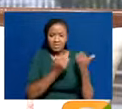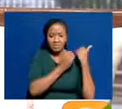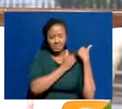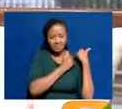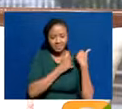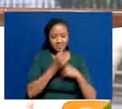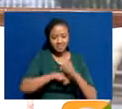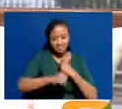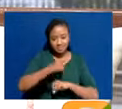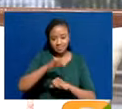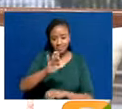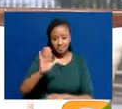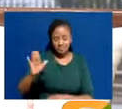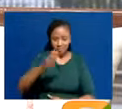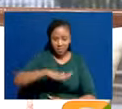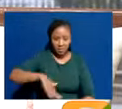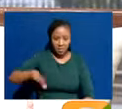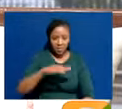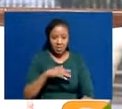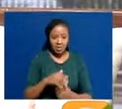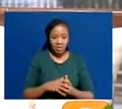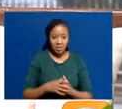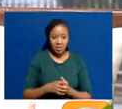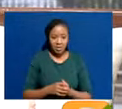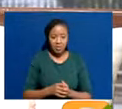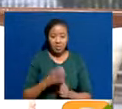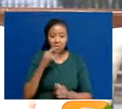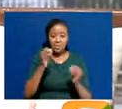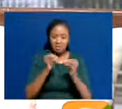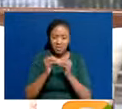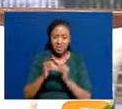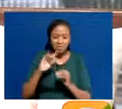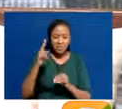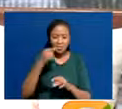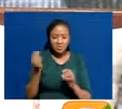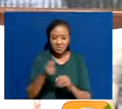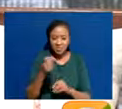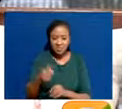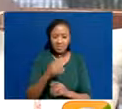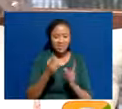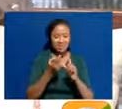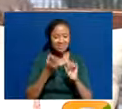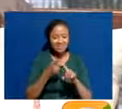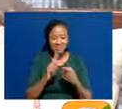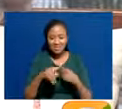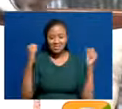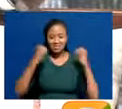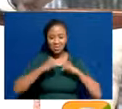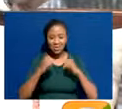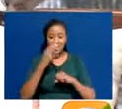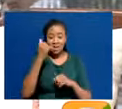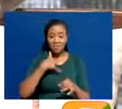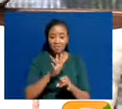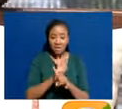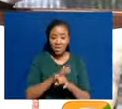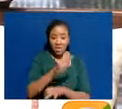your area. Get into those associations, meet once a month, agree these are the standards. There are many areas in Nairobi where people have